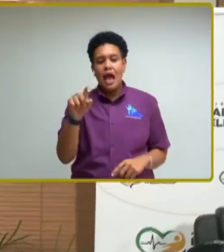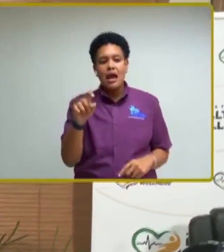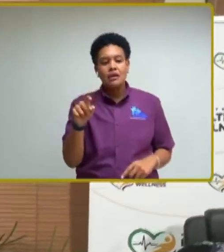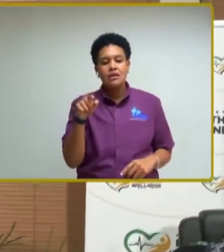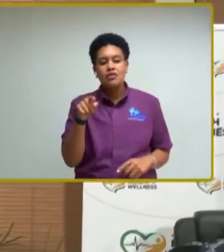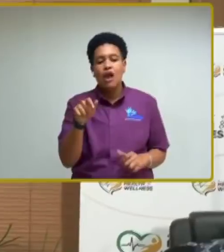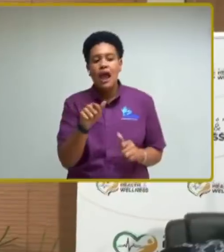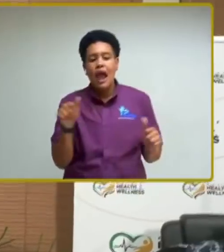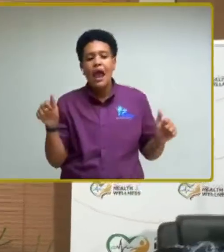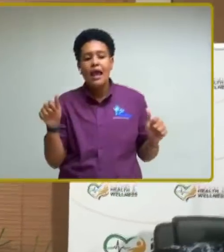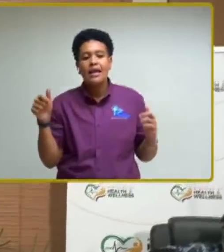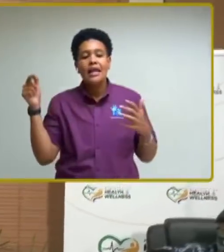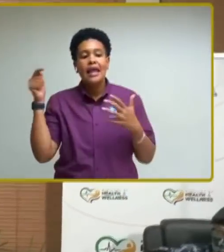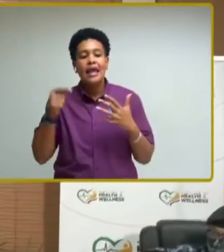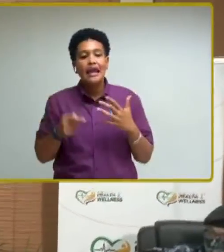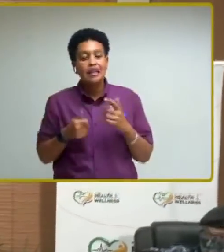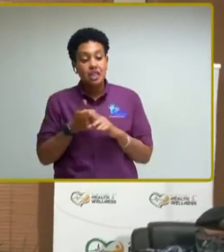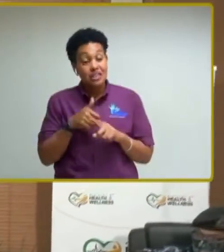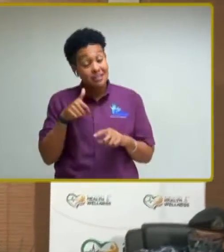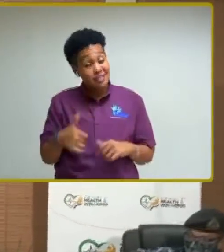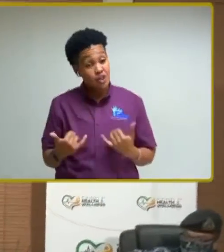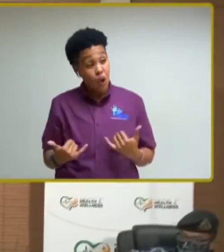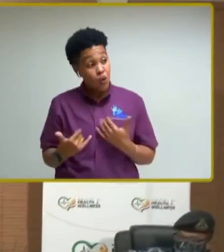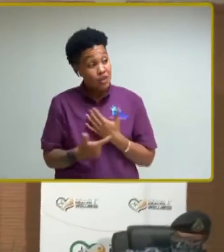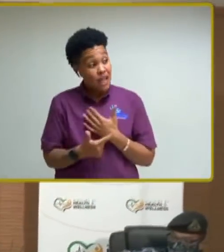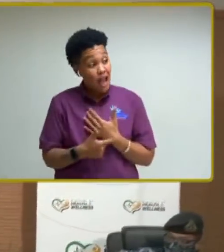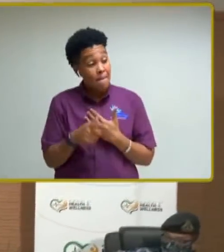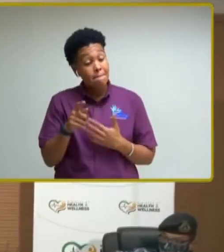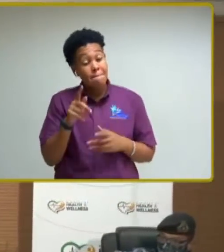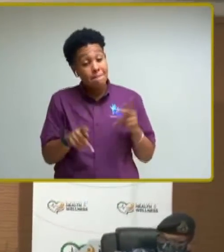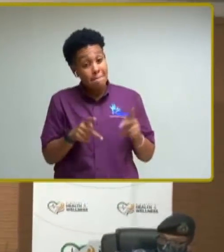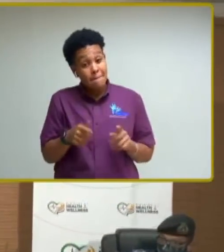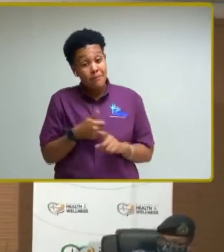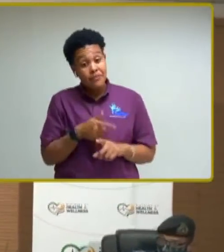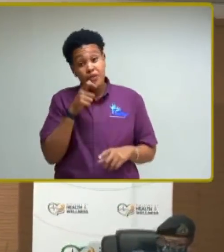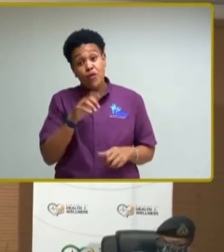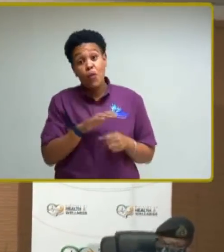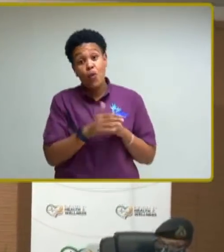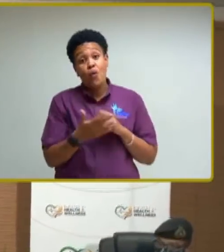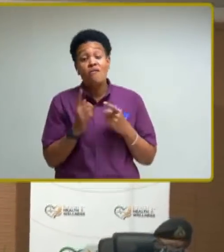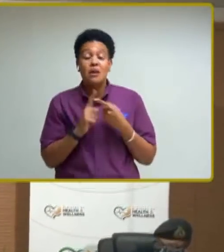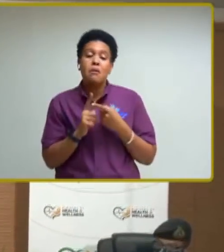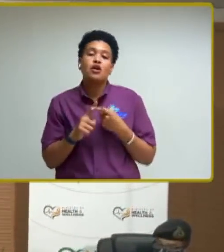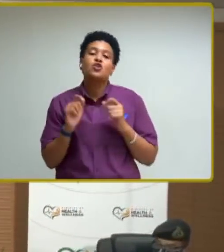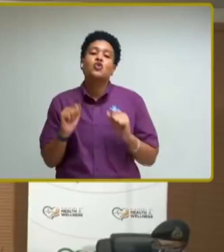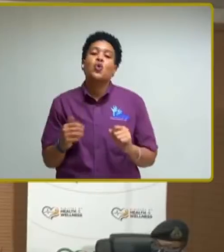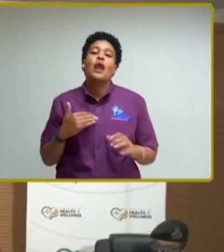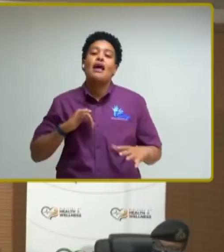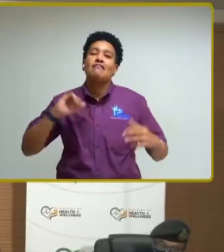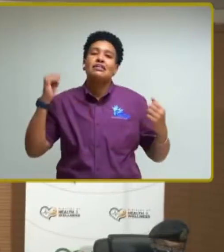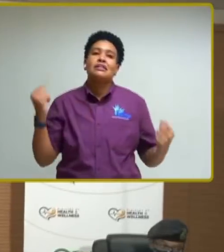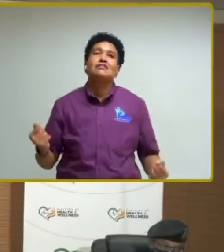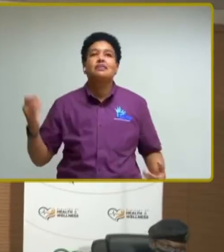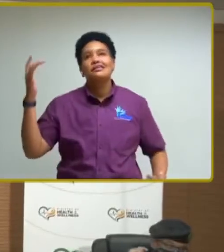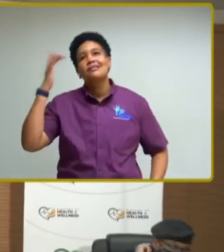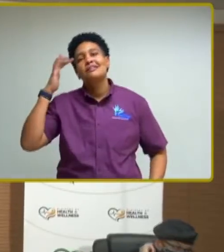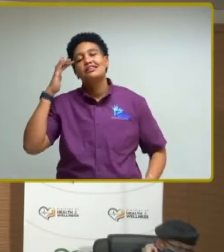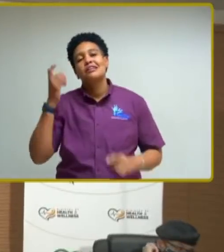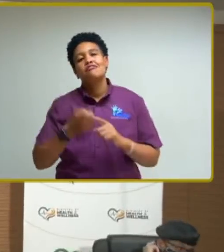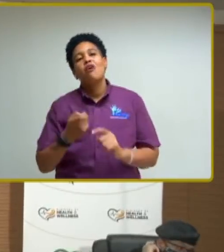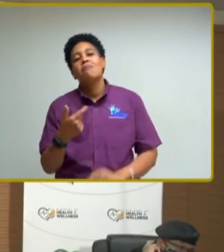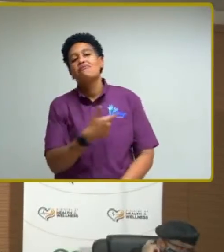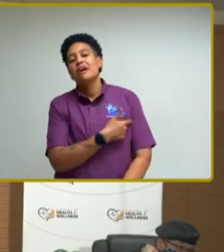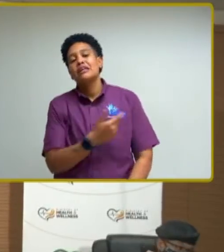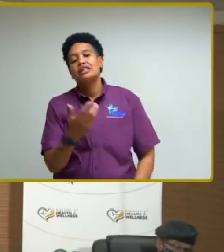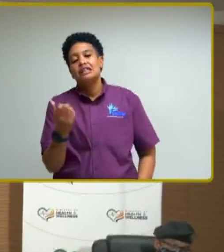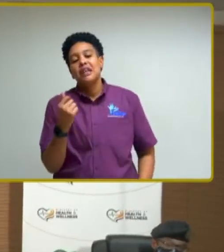are there any indications at this time that persons who are COVID positive could have severe side effects from being